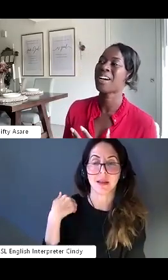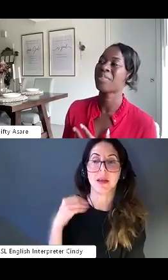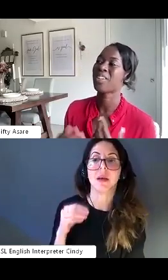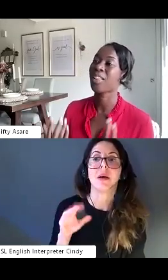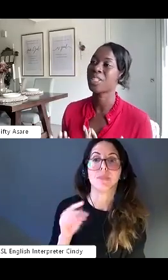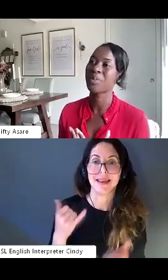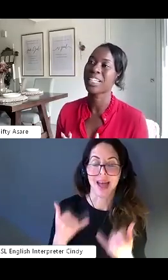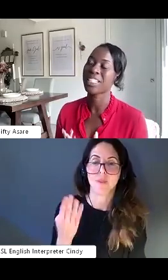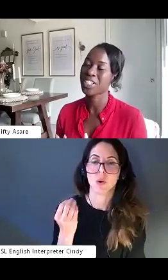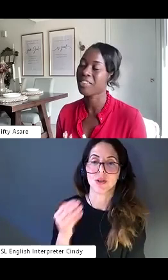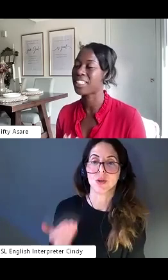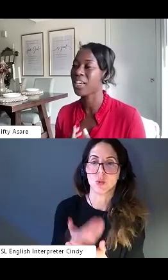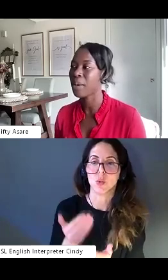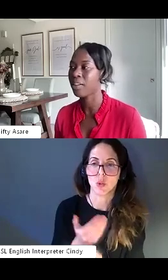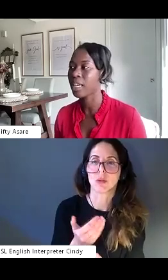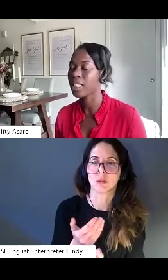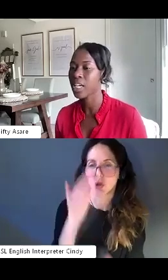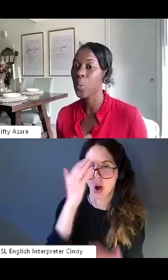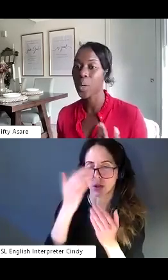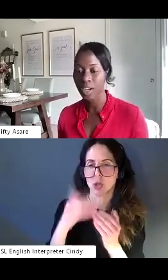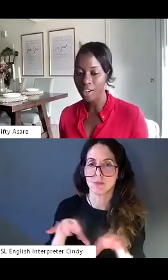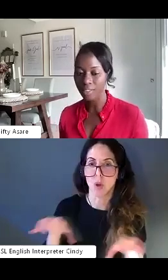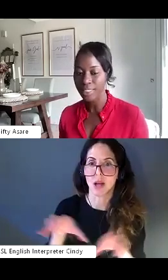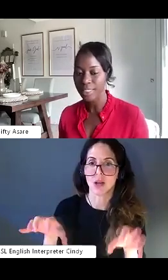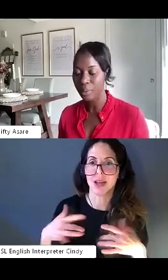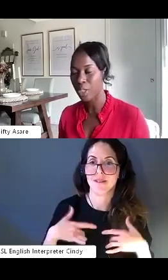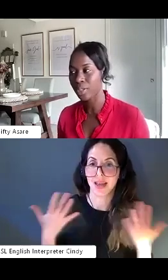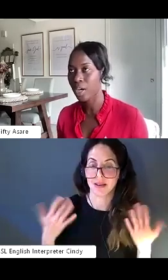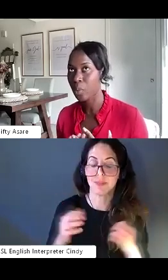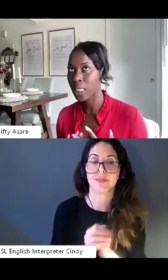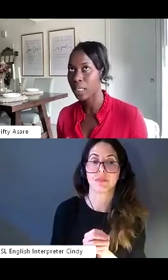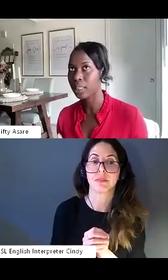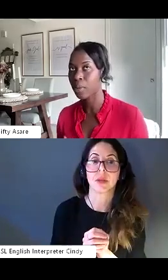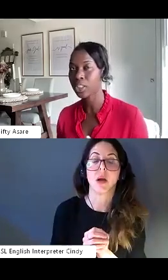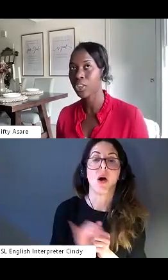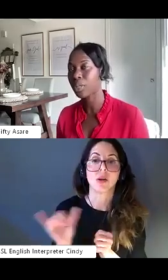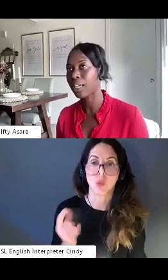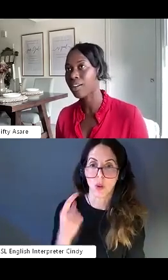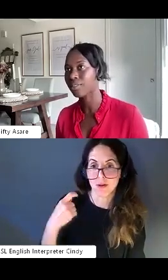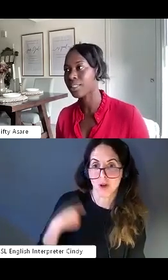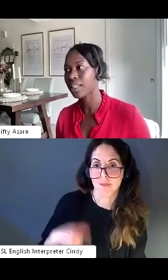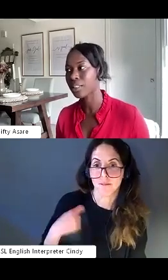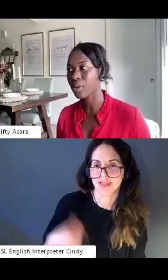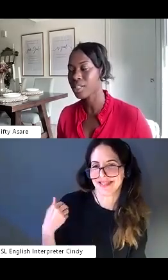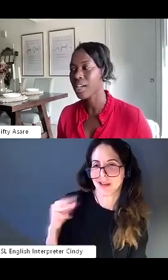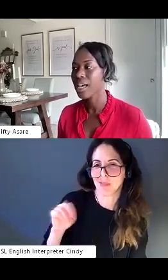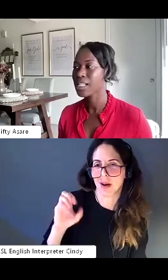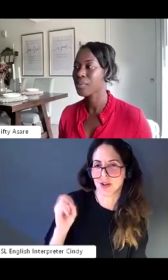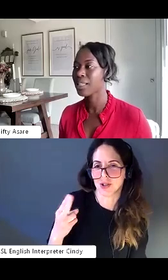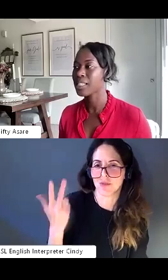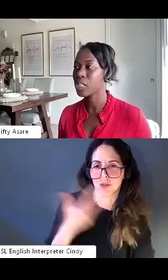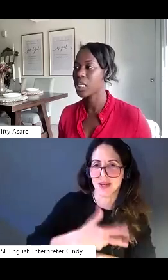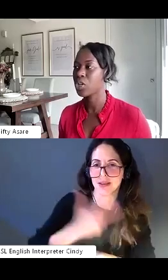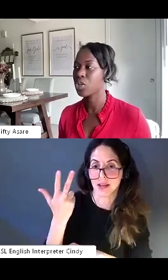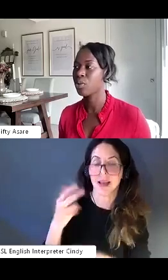new knowledge mobilization events come out of it. One conference that we held in March, a 3-day conference held in March, as